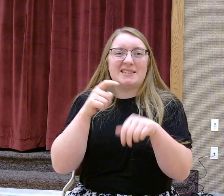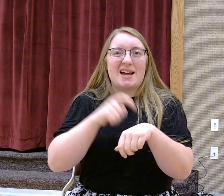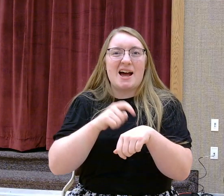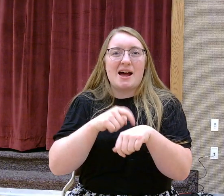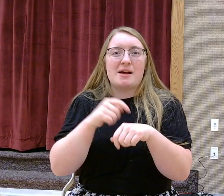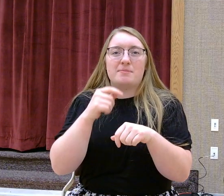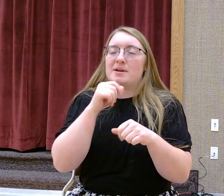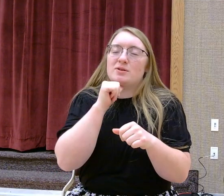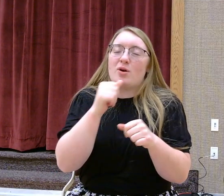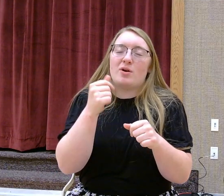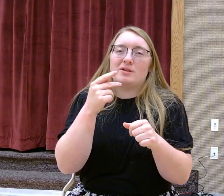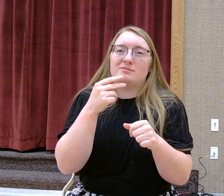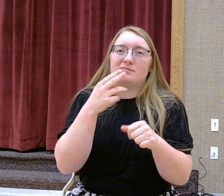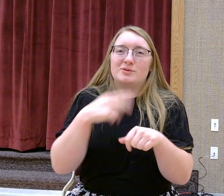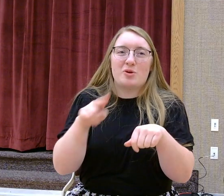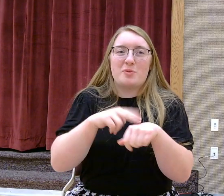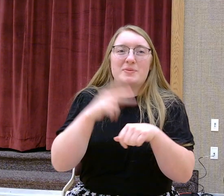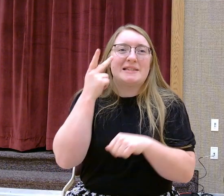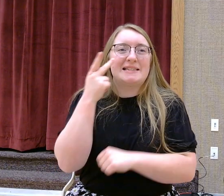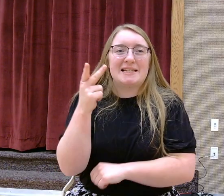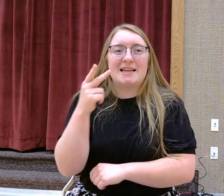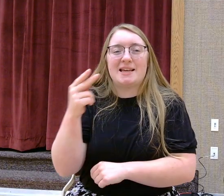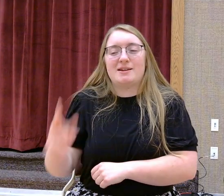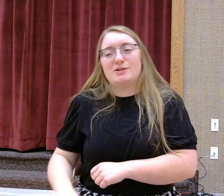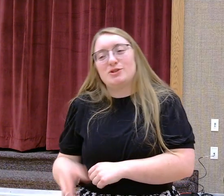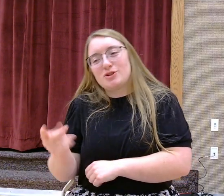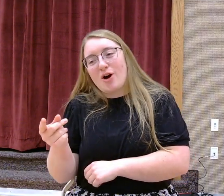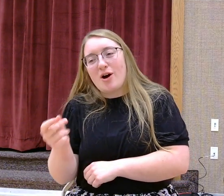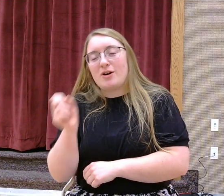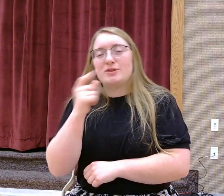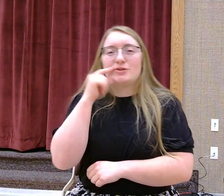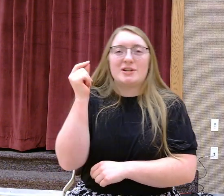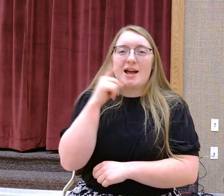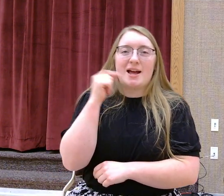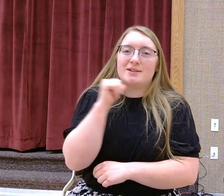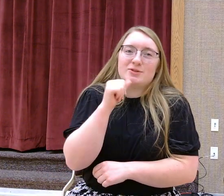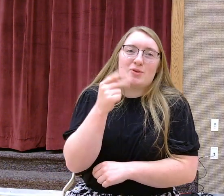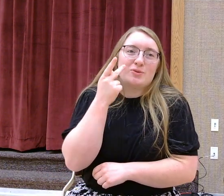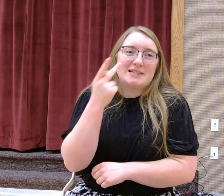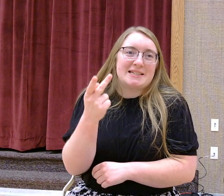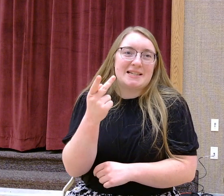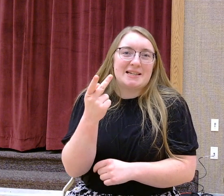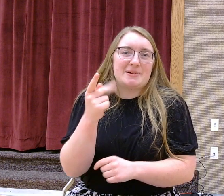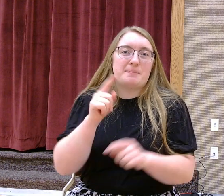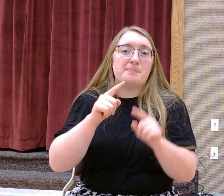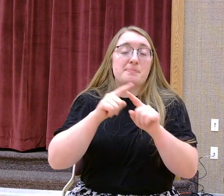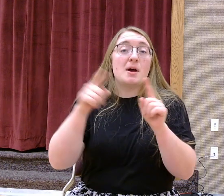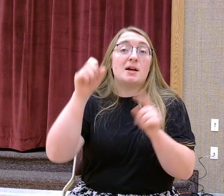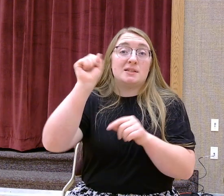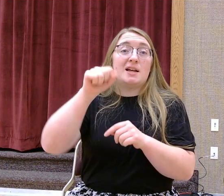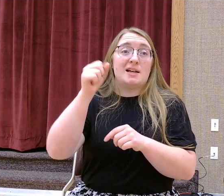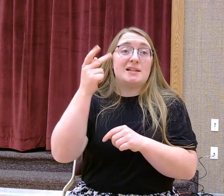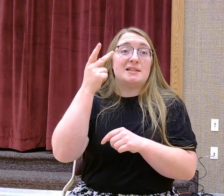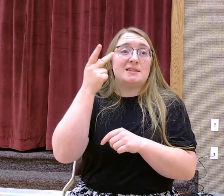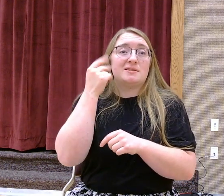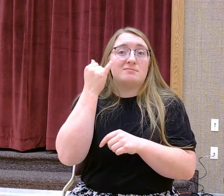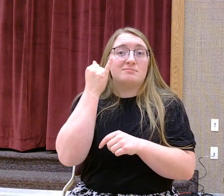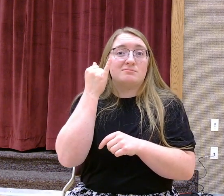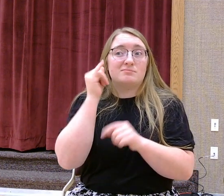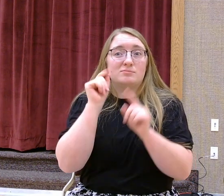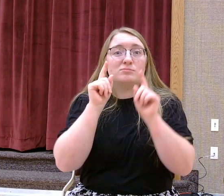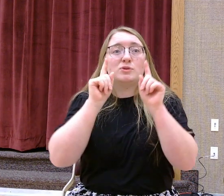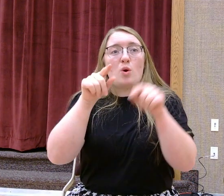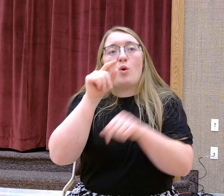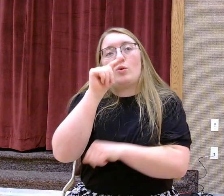carry rabies. But yeah, please update your tetanus for sure. And that's when you get a dog bite or something like that too, go get a tetanus shot and make sure that's updated every